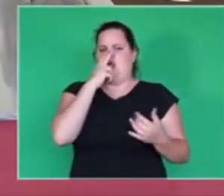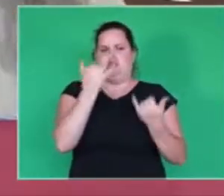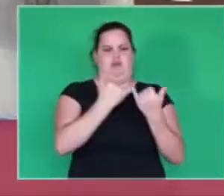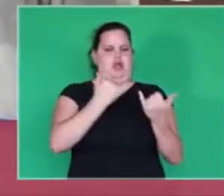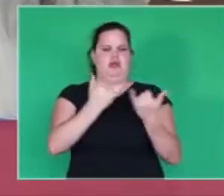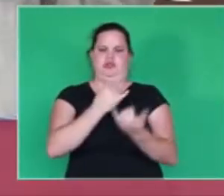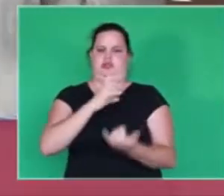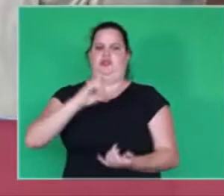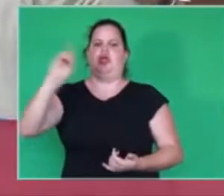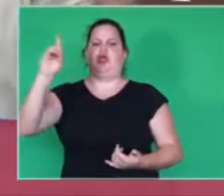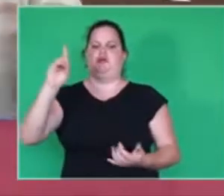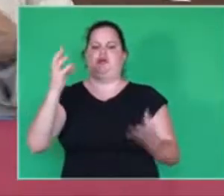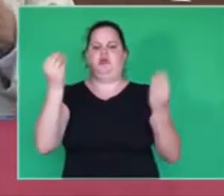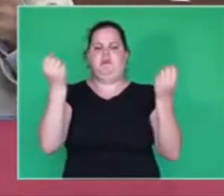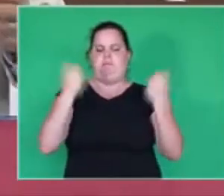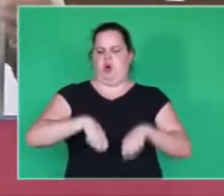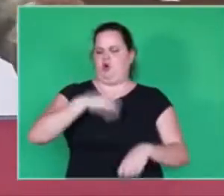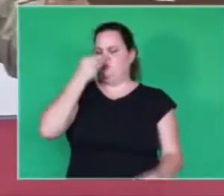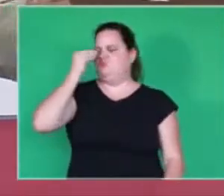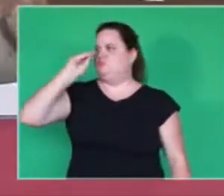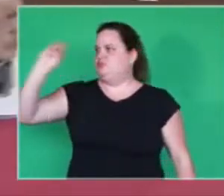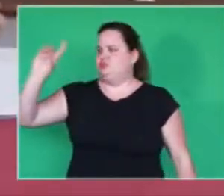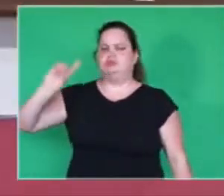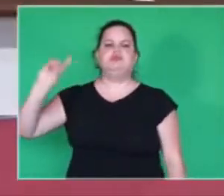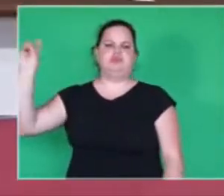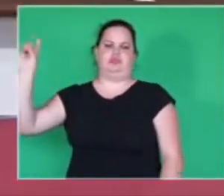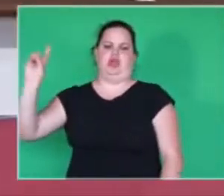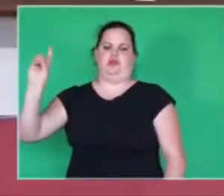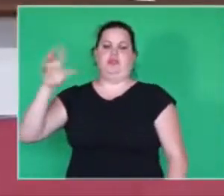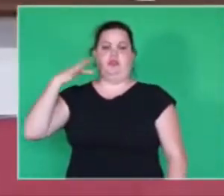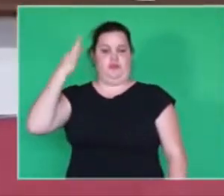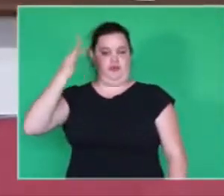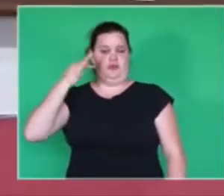God. He didn't need God.